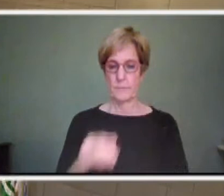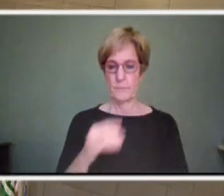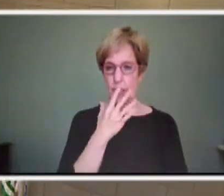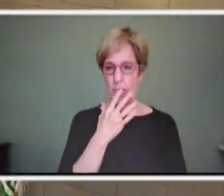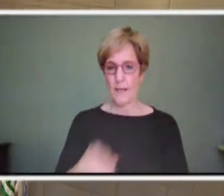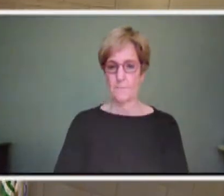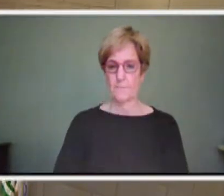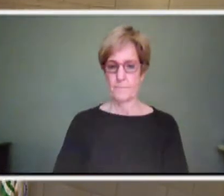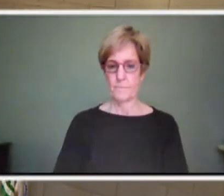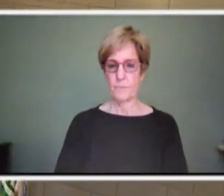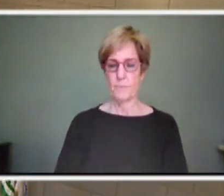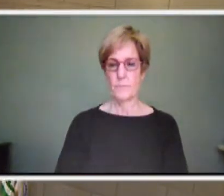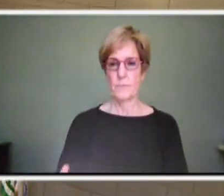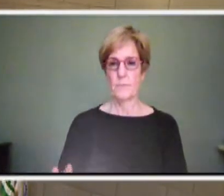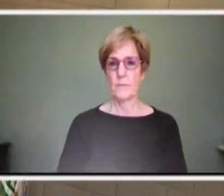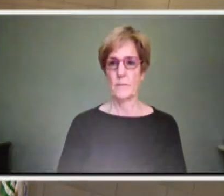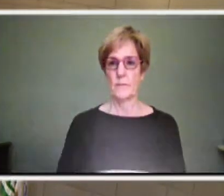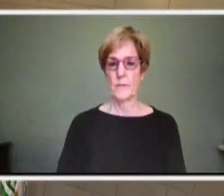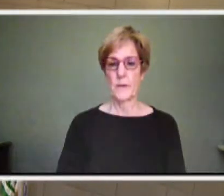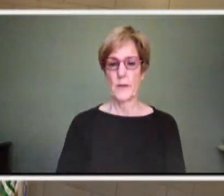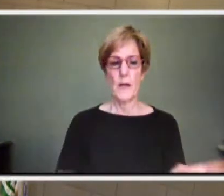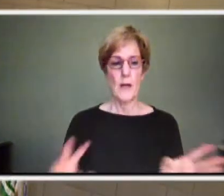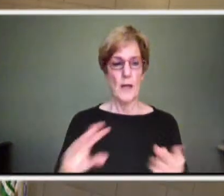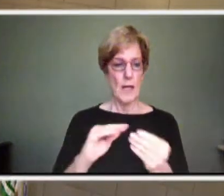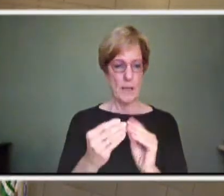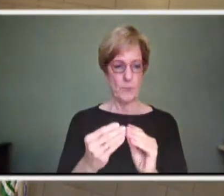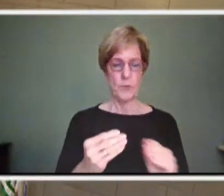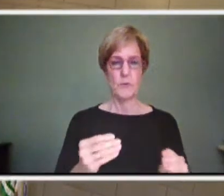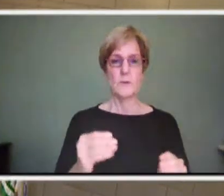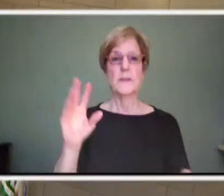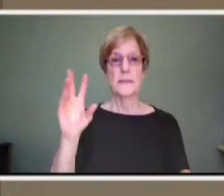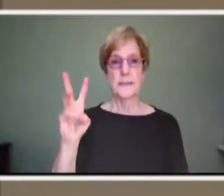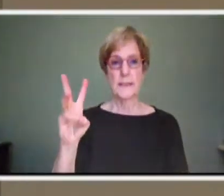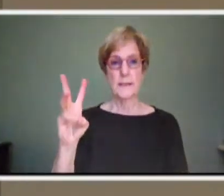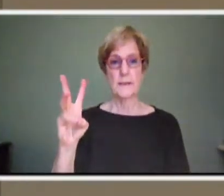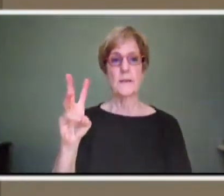2022-003. Petition number 6, petition